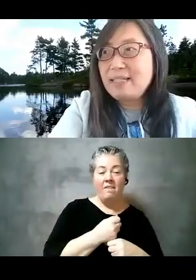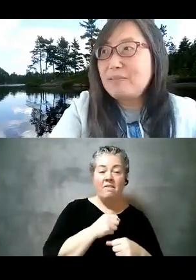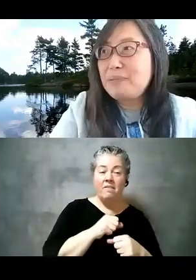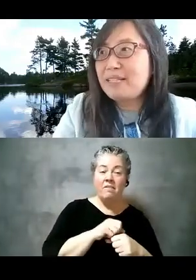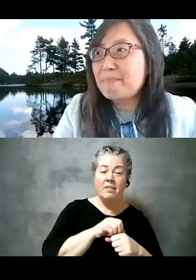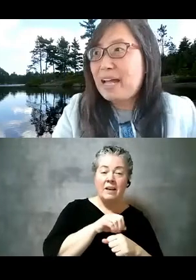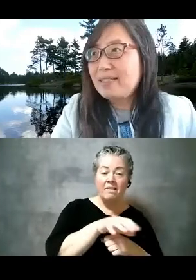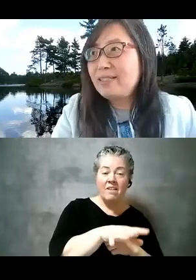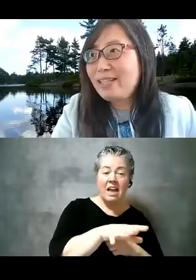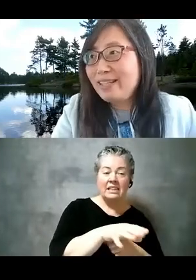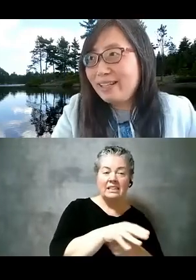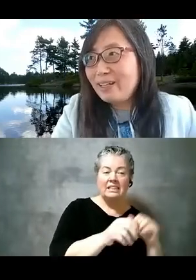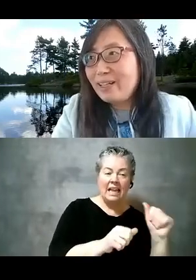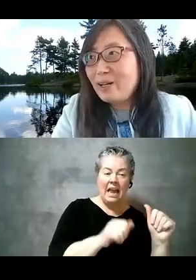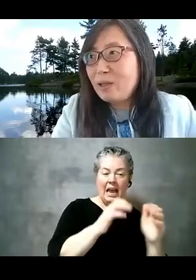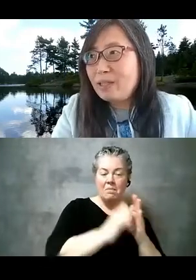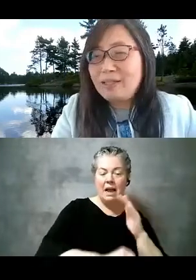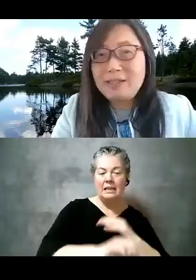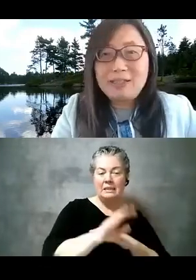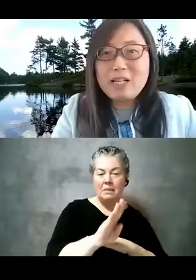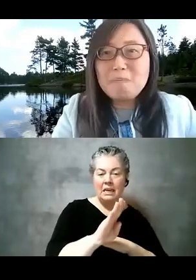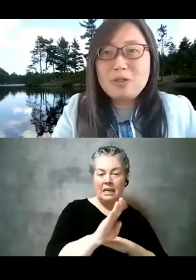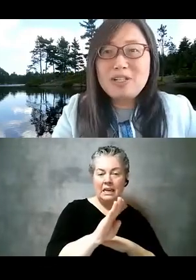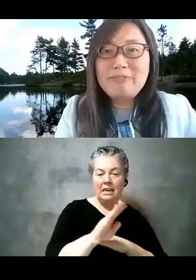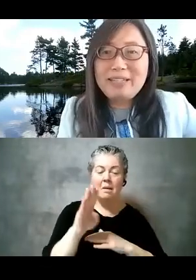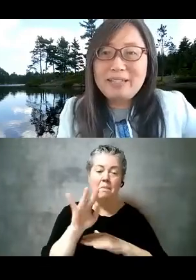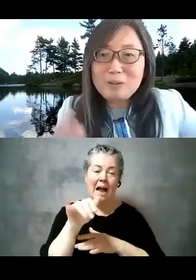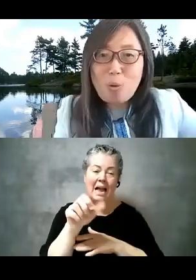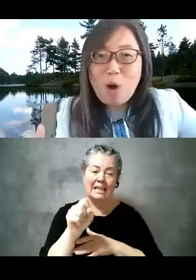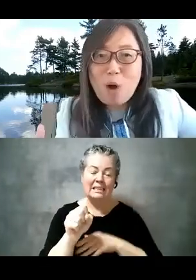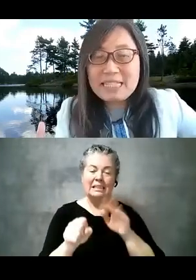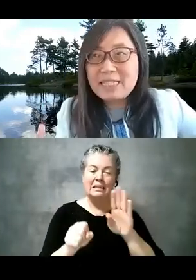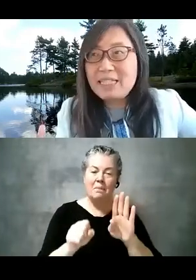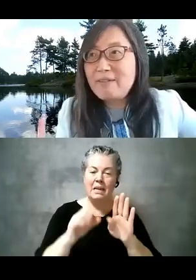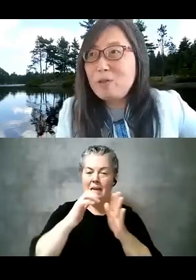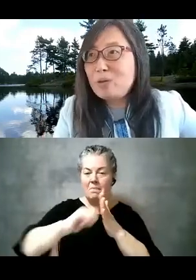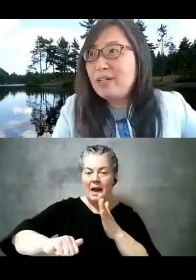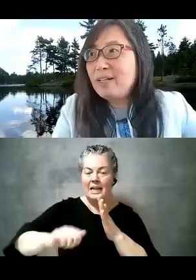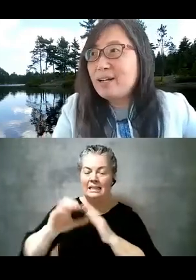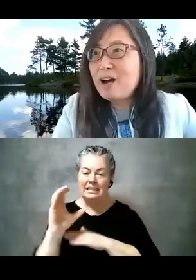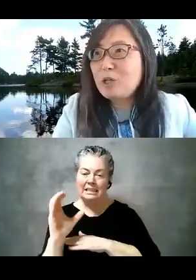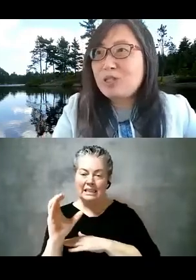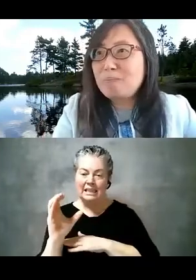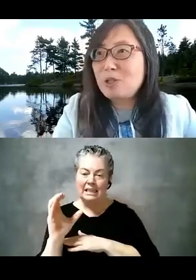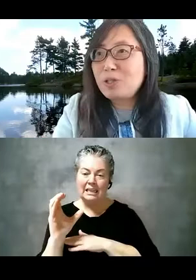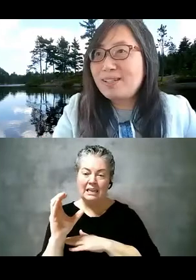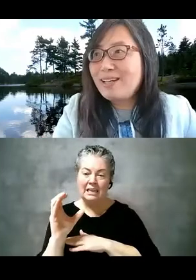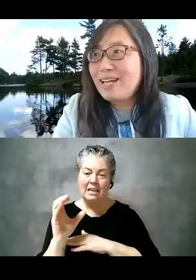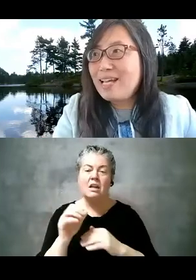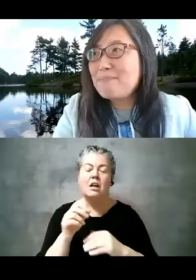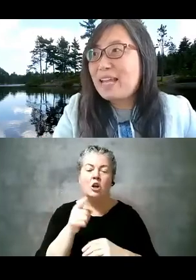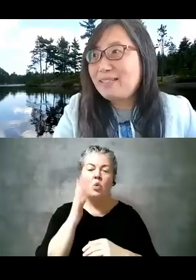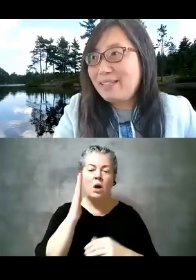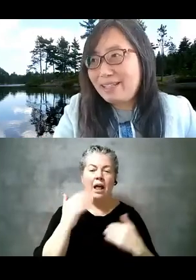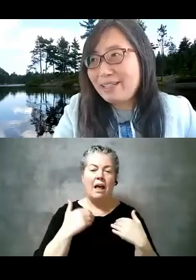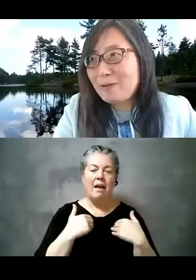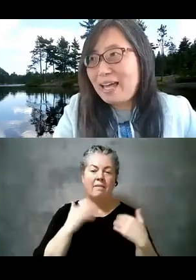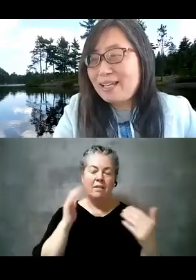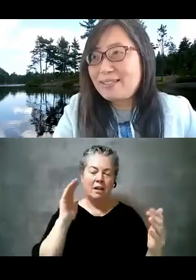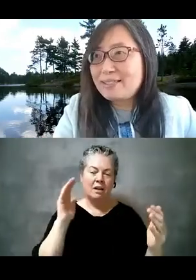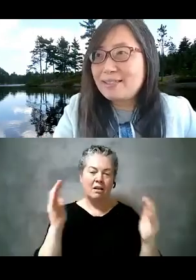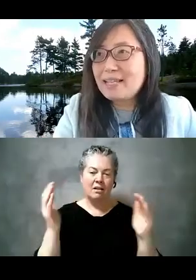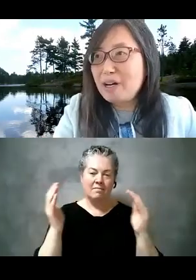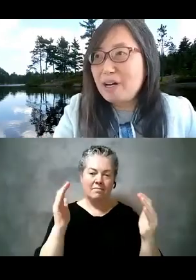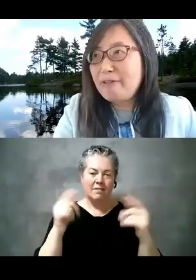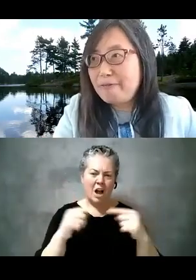bias is B minus C. The observed quantities give you a contrast between A minus C, right?